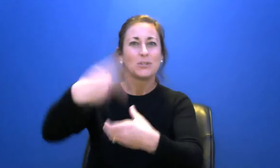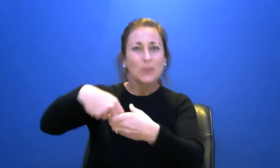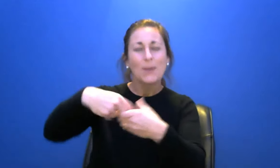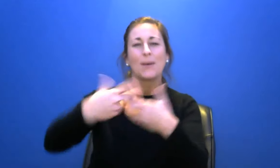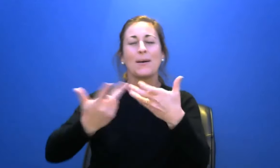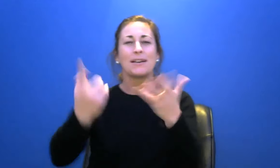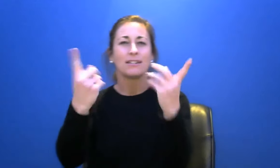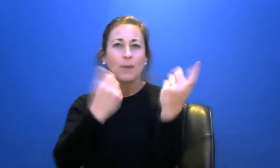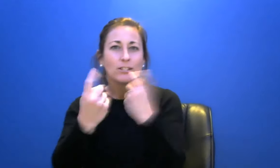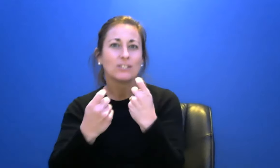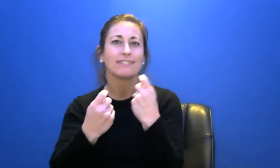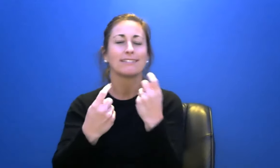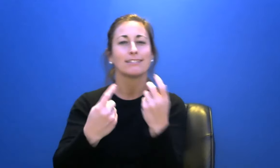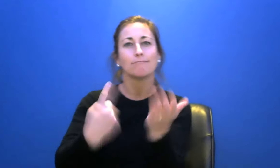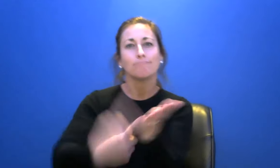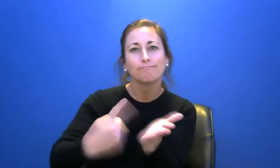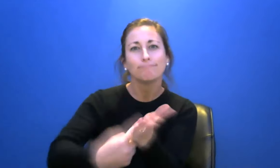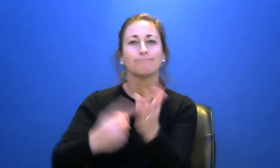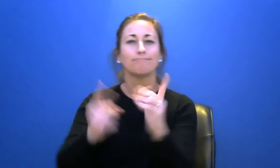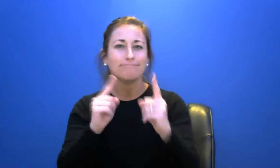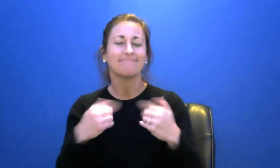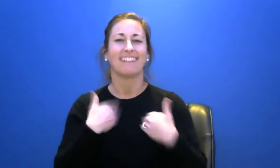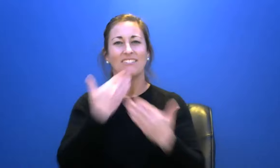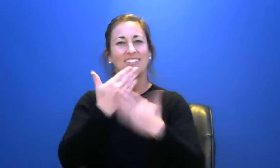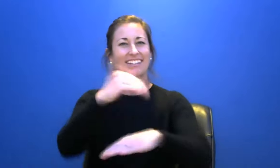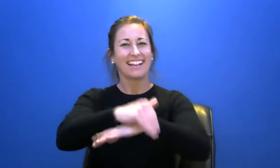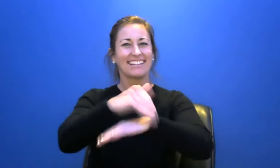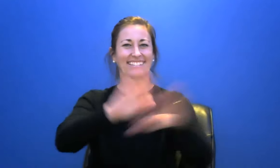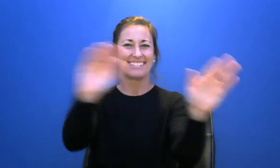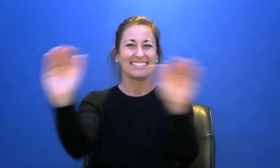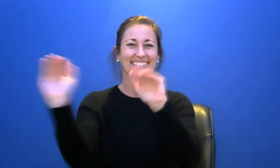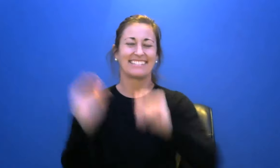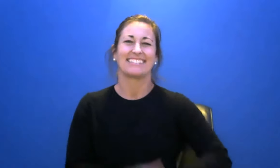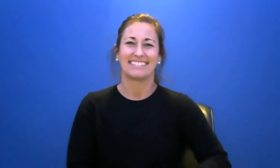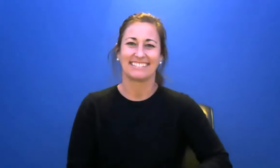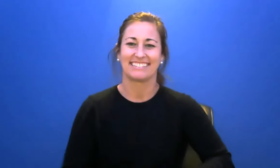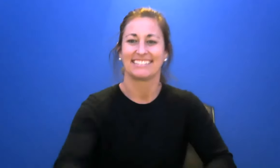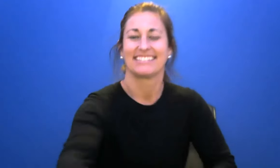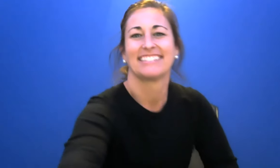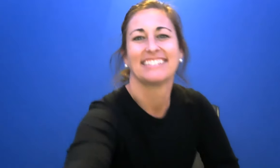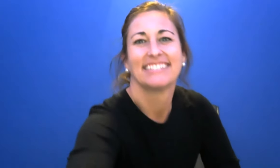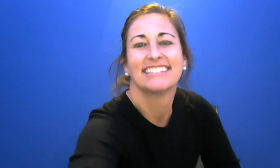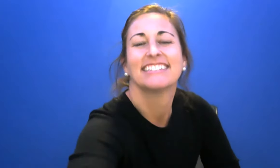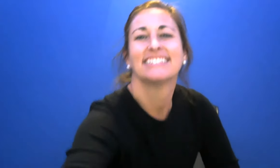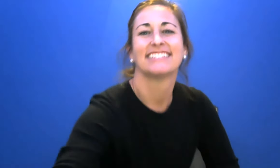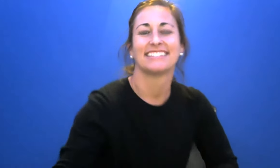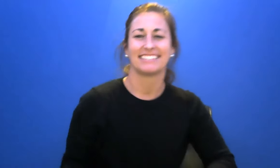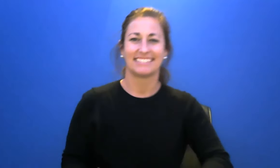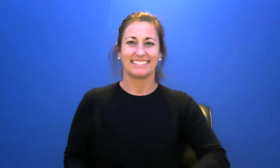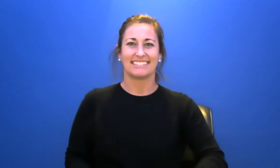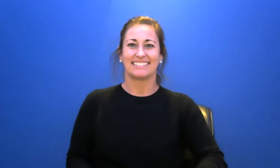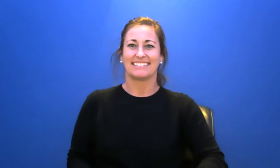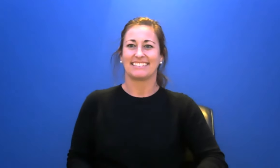dialogue. Thank you. Thank you. Thank you. Have a great rest of the evening. Thank you. Goodbye.